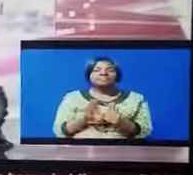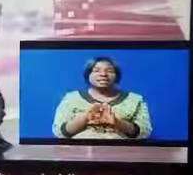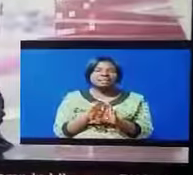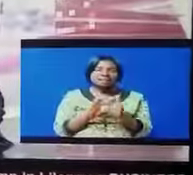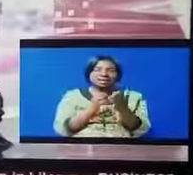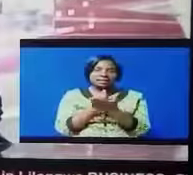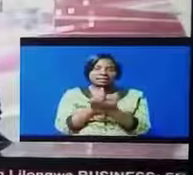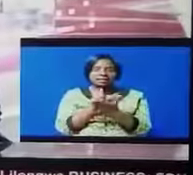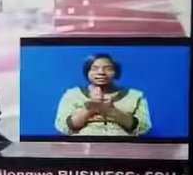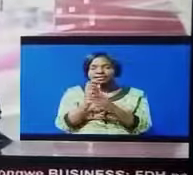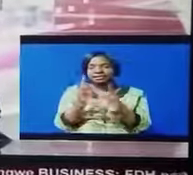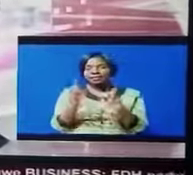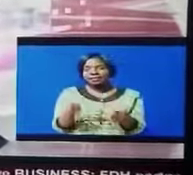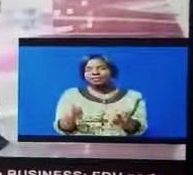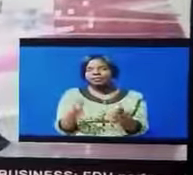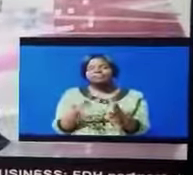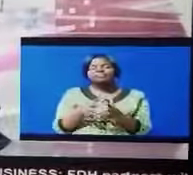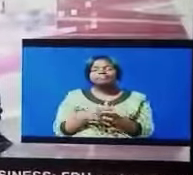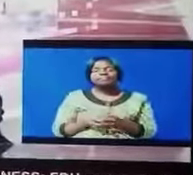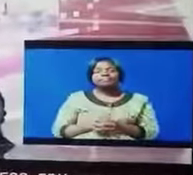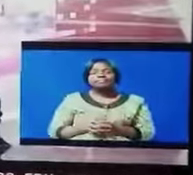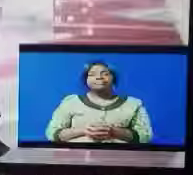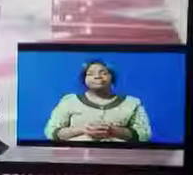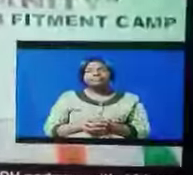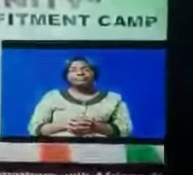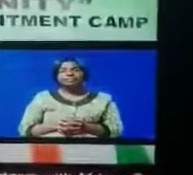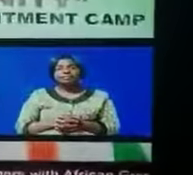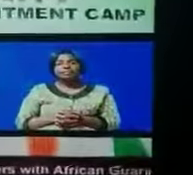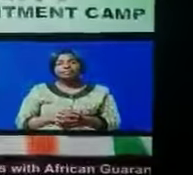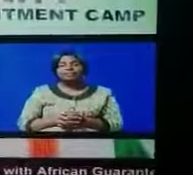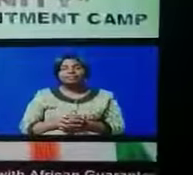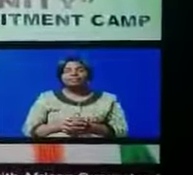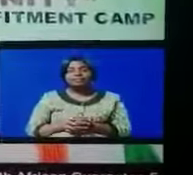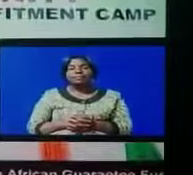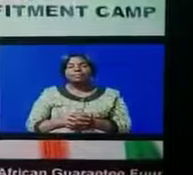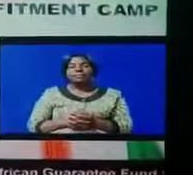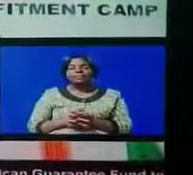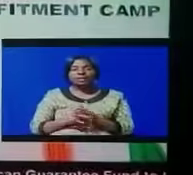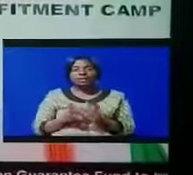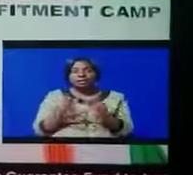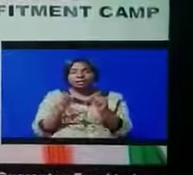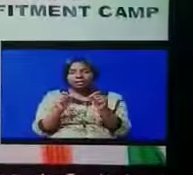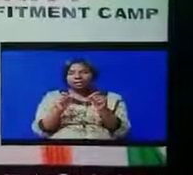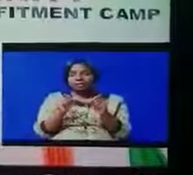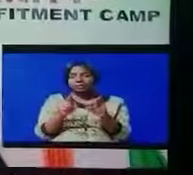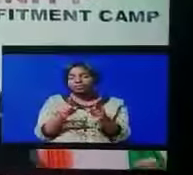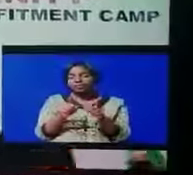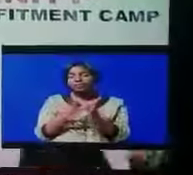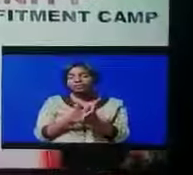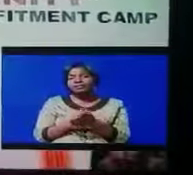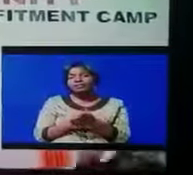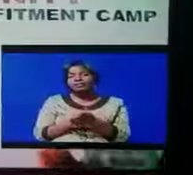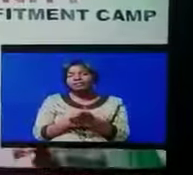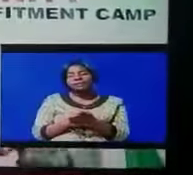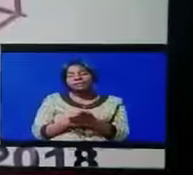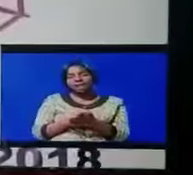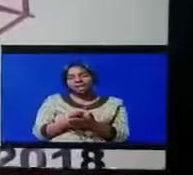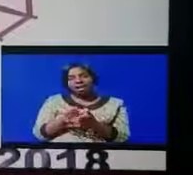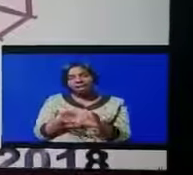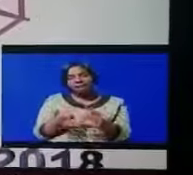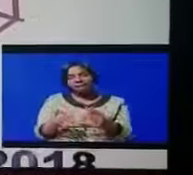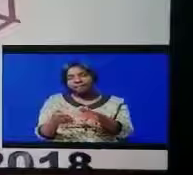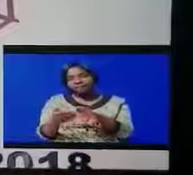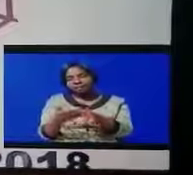humanity. Charles Wahara reports. The launch of Jaipur Foot Artificial Limb Fitment Camp in